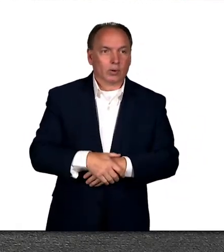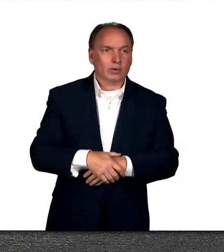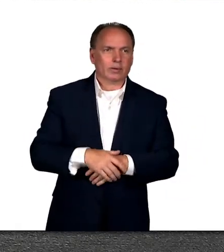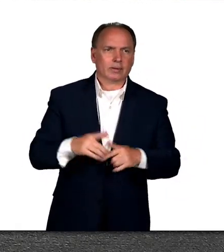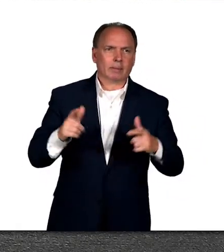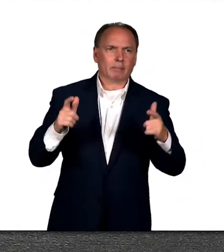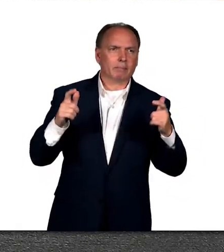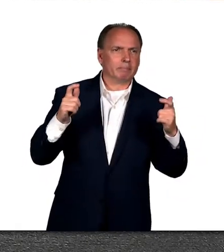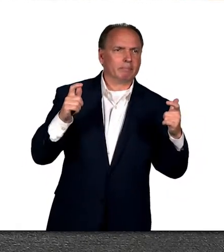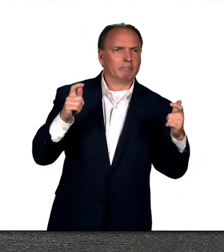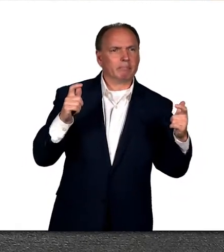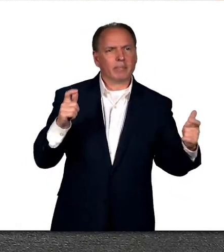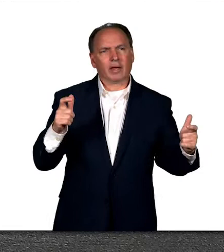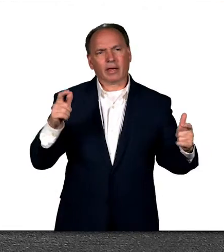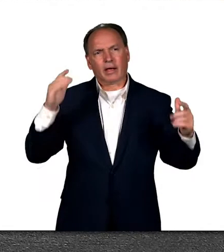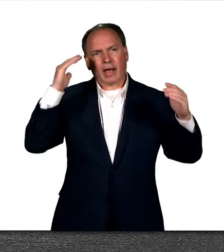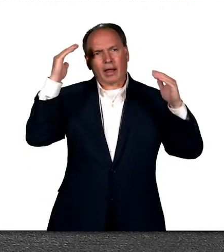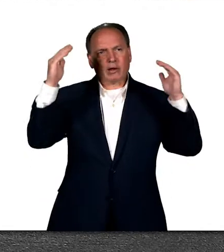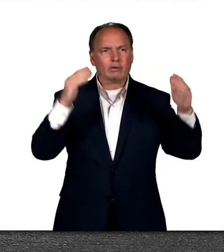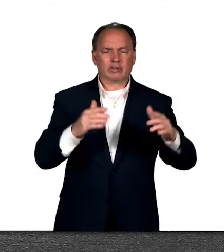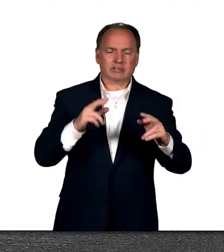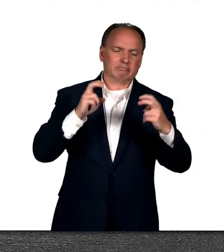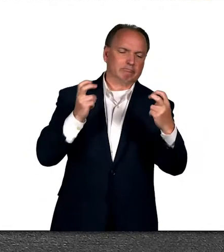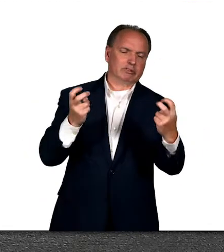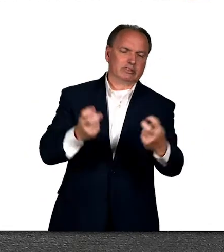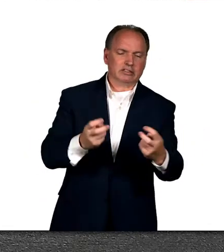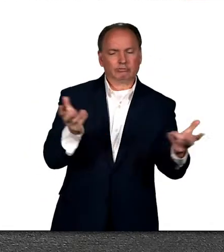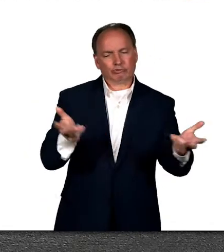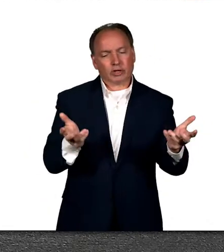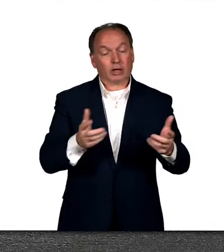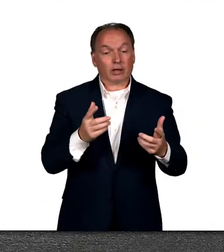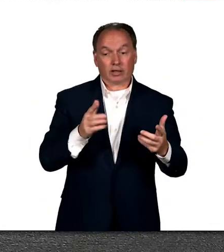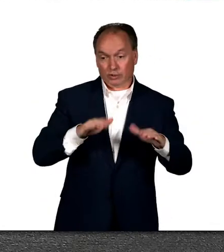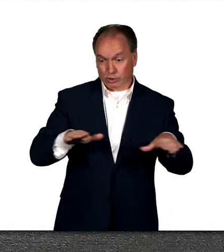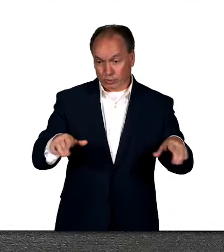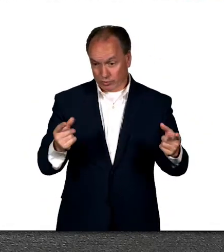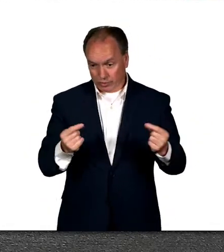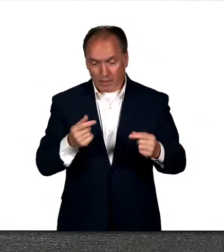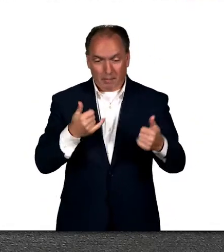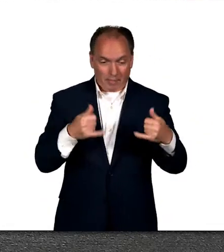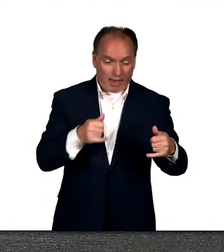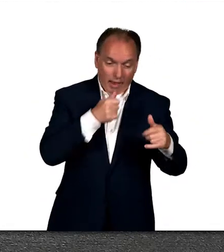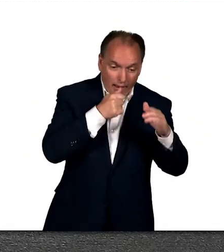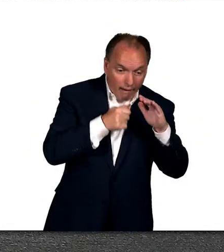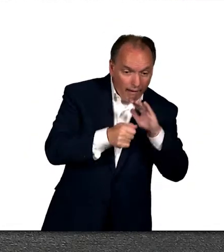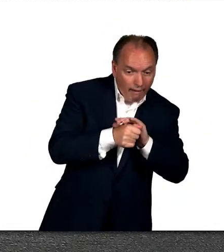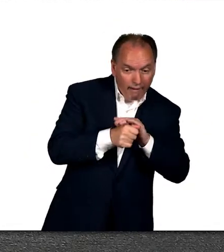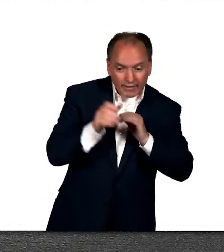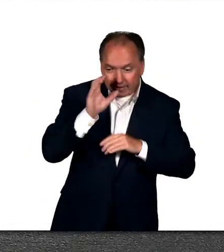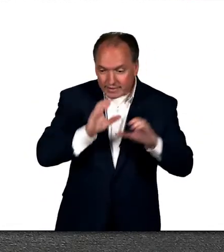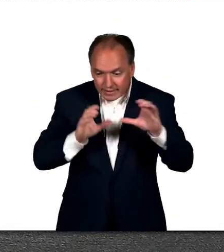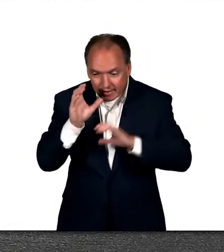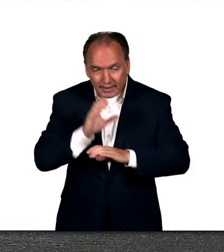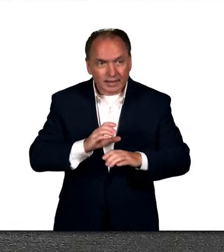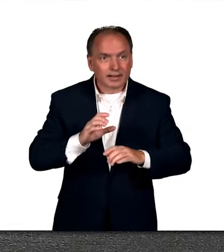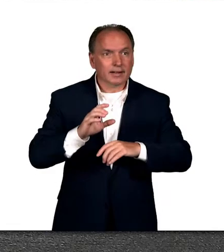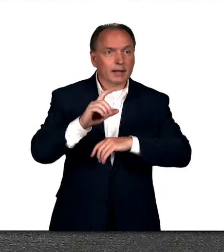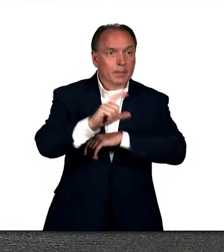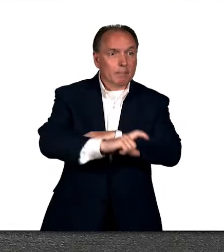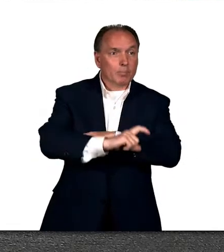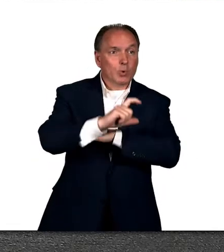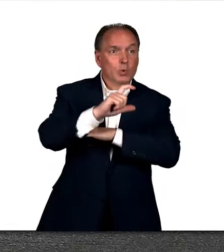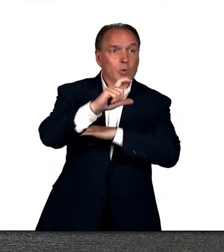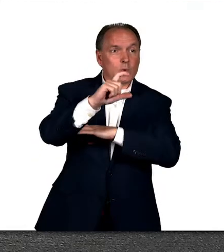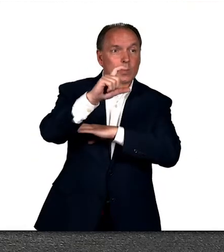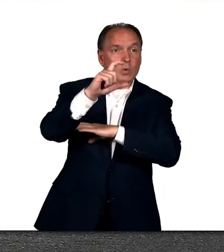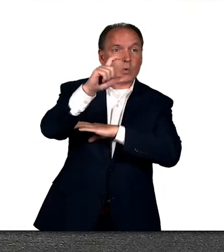The big folks sit and chat on the front porch while the children play hide and go seek. A harvest moon is rising over